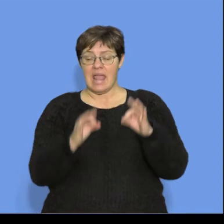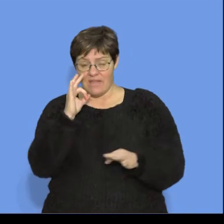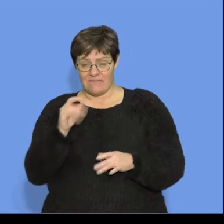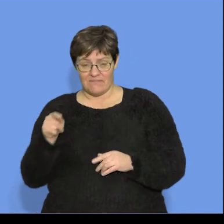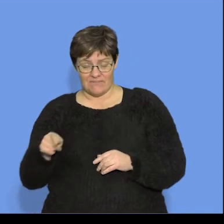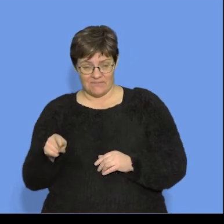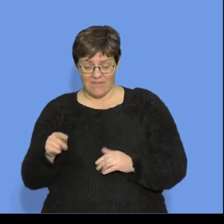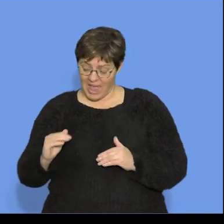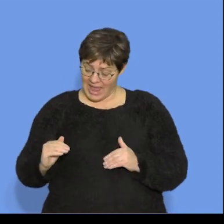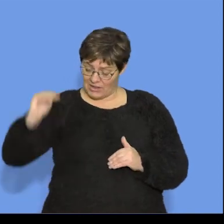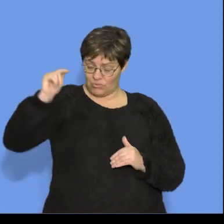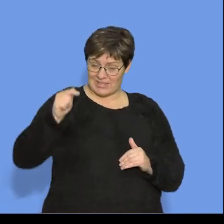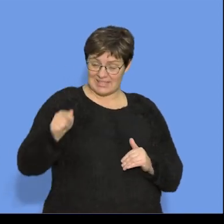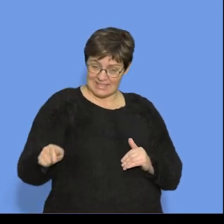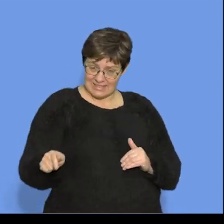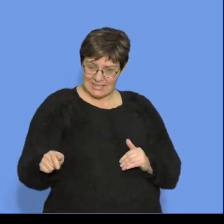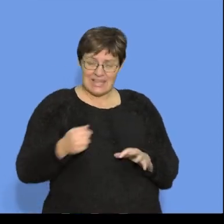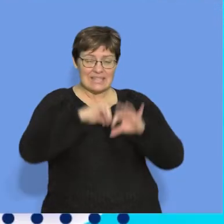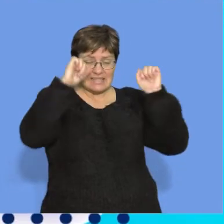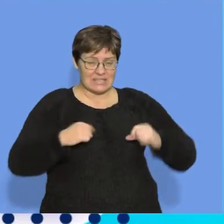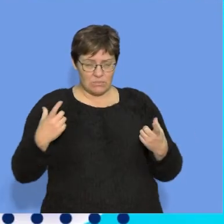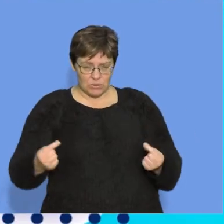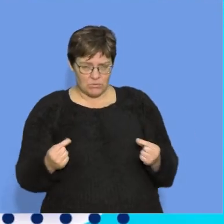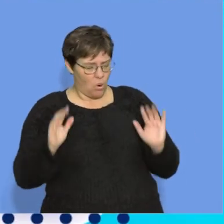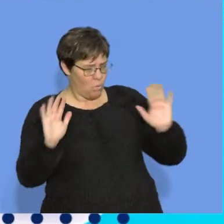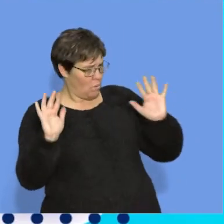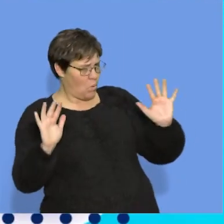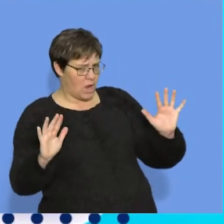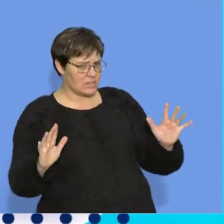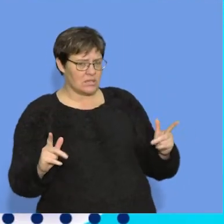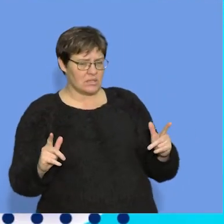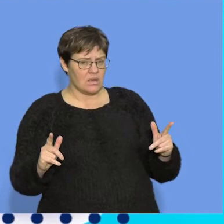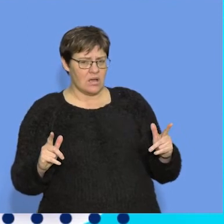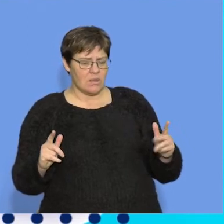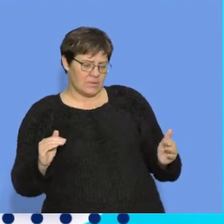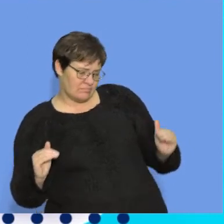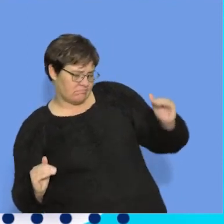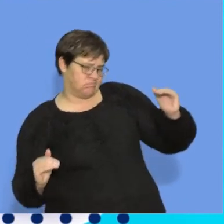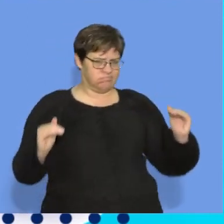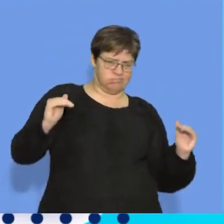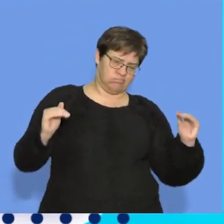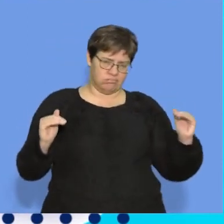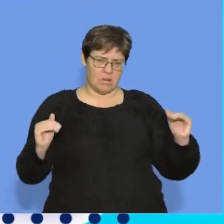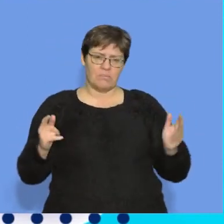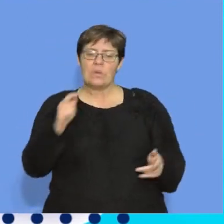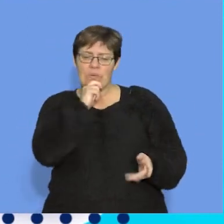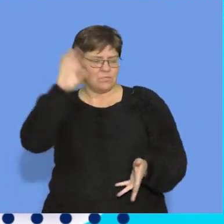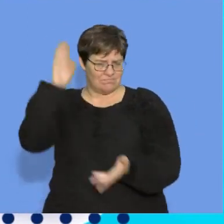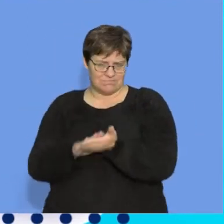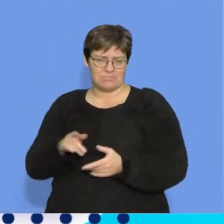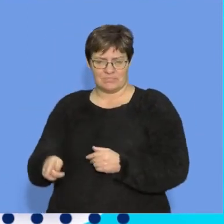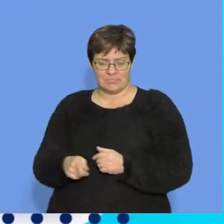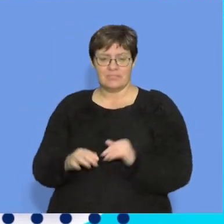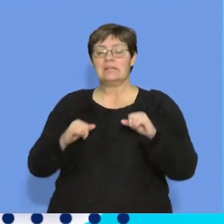the amount of ammonia, what does the system do? It says, hold on, we can't get out of sync, let's use it up. And so what